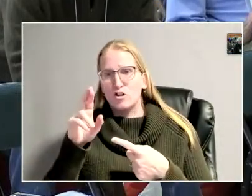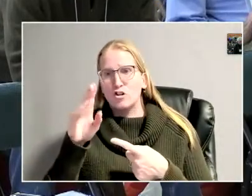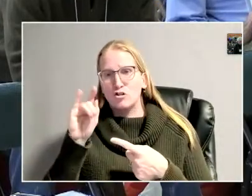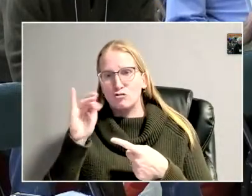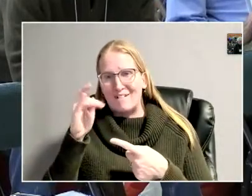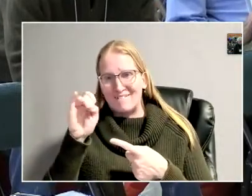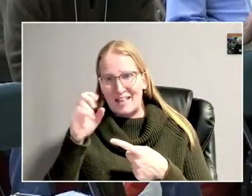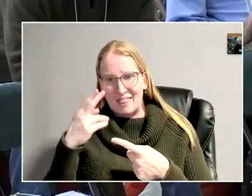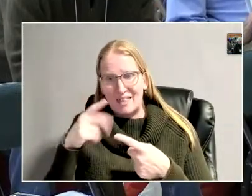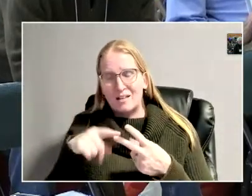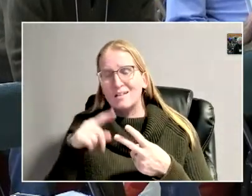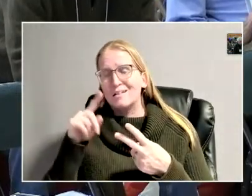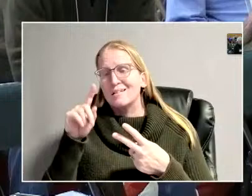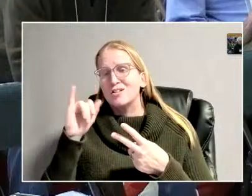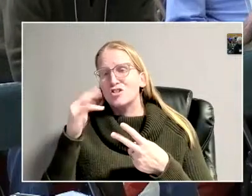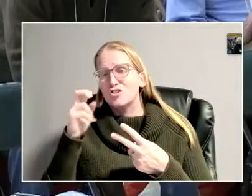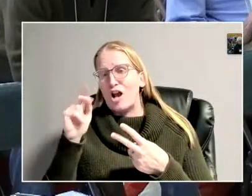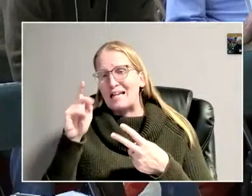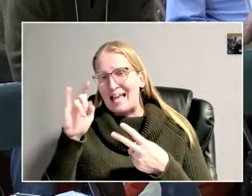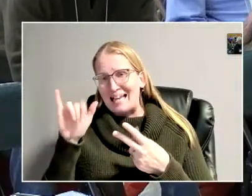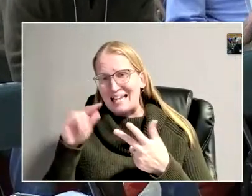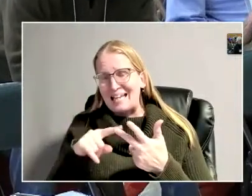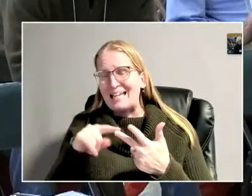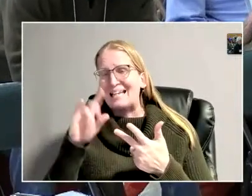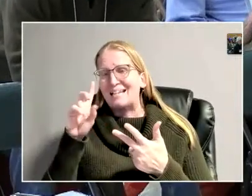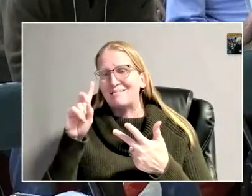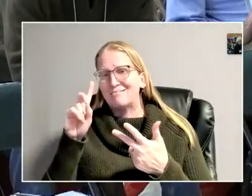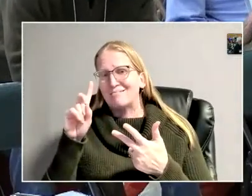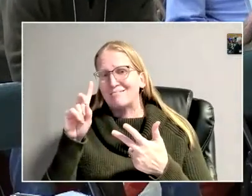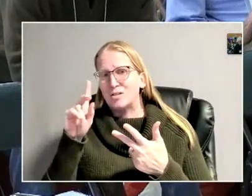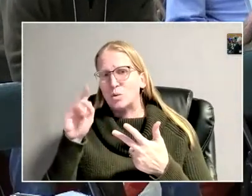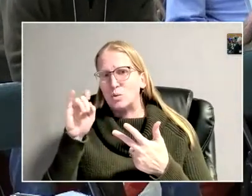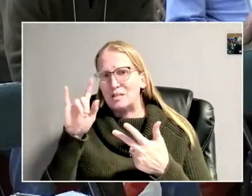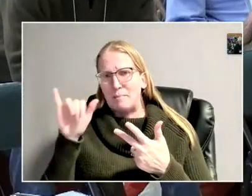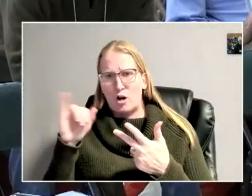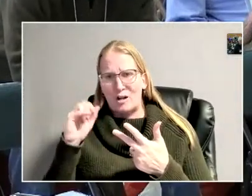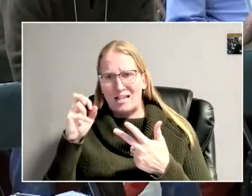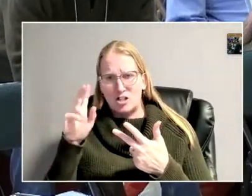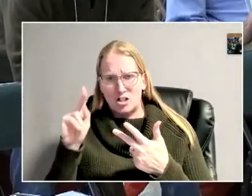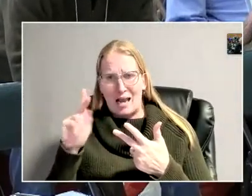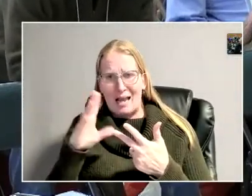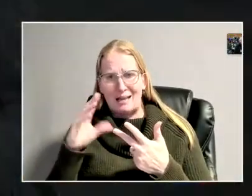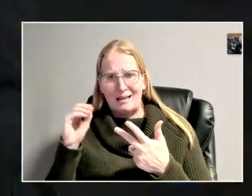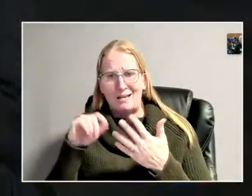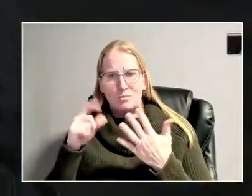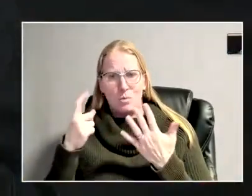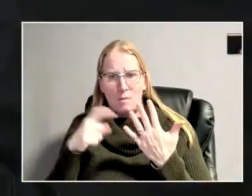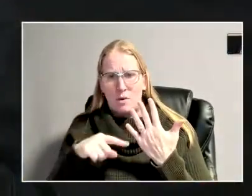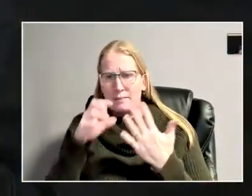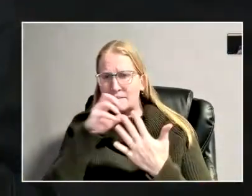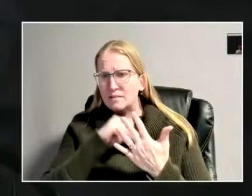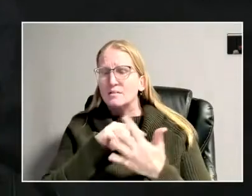tuesy Zack wigam and Gary stde thank you very much all for uh their time and